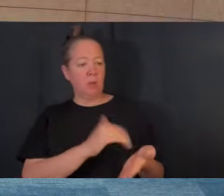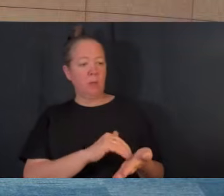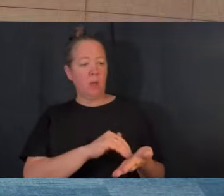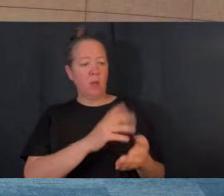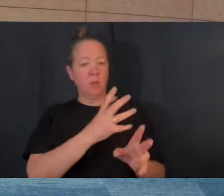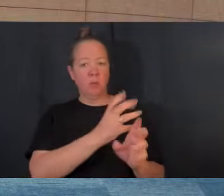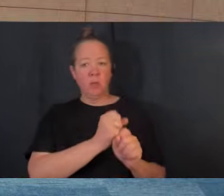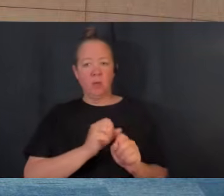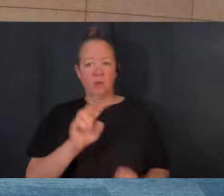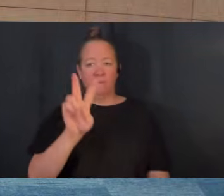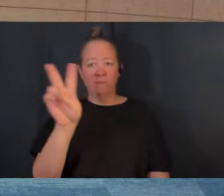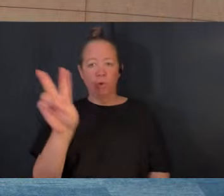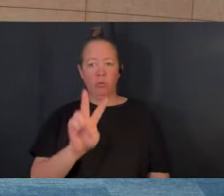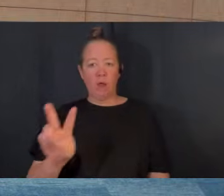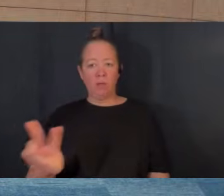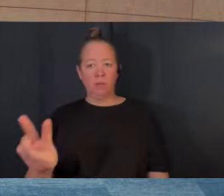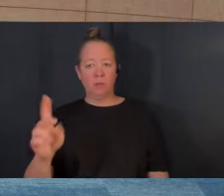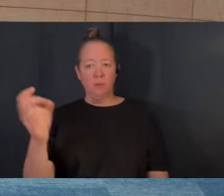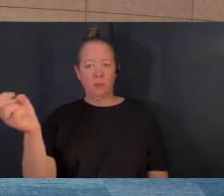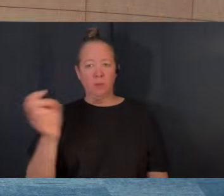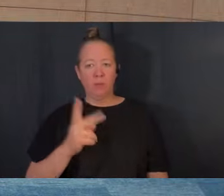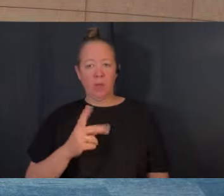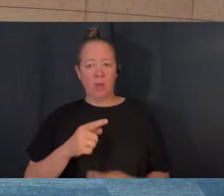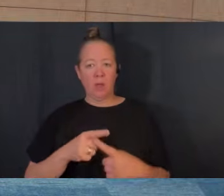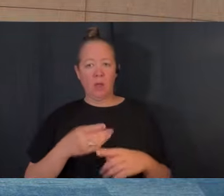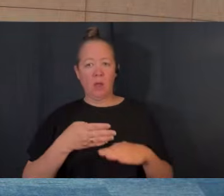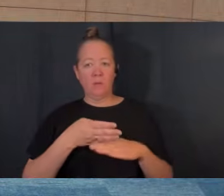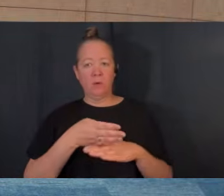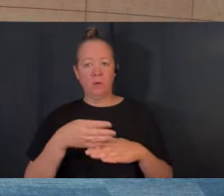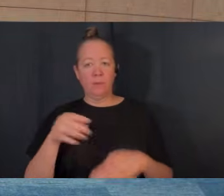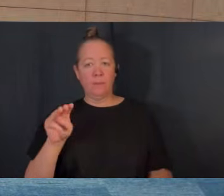not have them speak at the May 14th meeting.